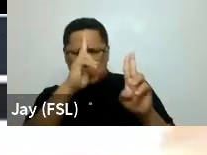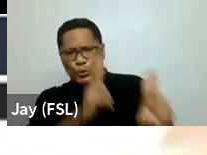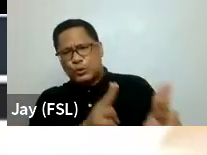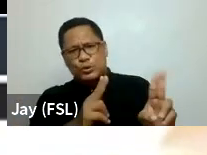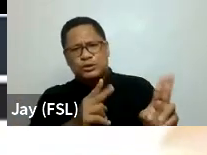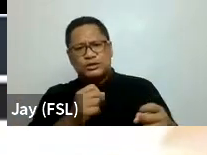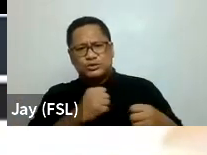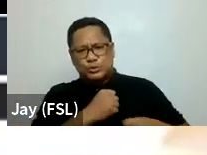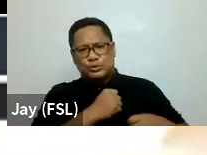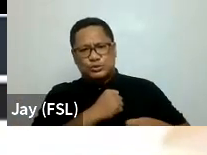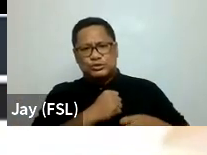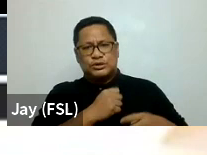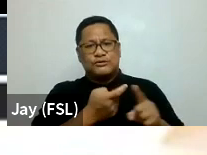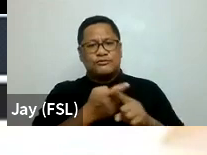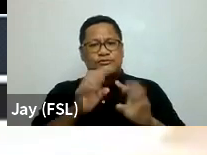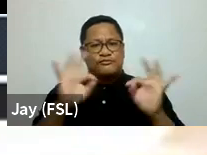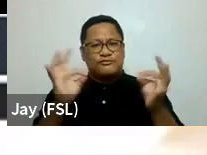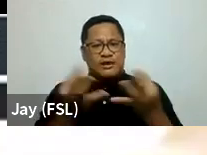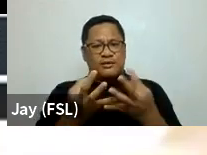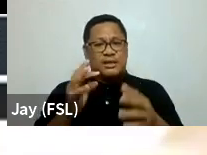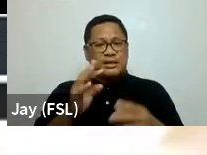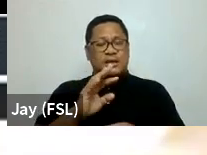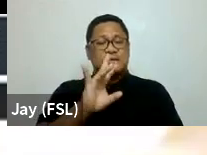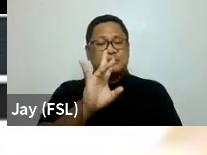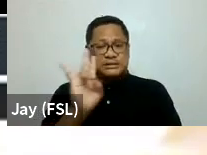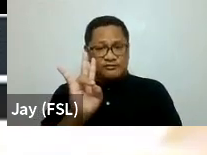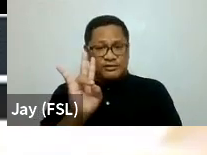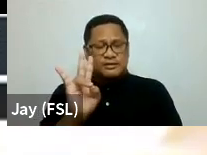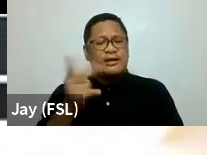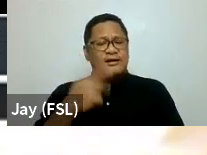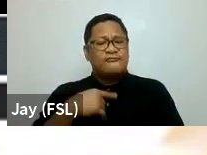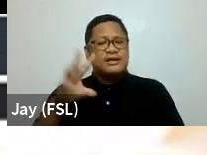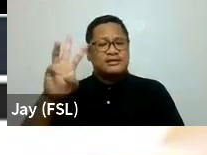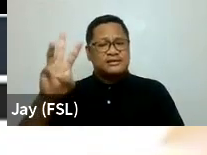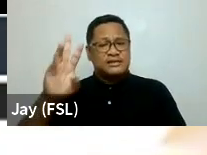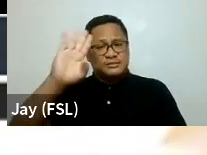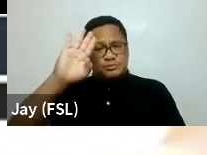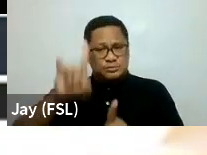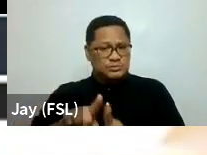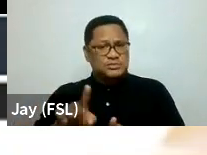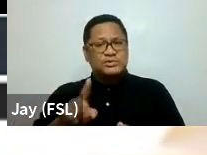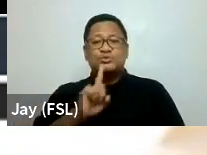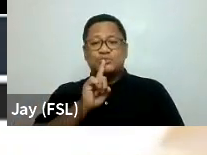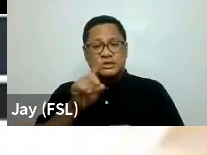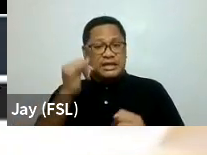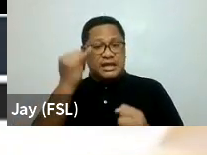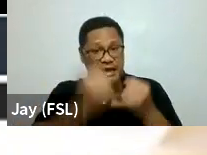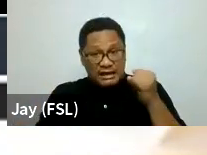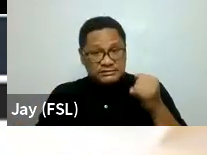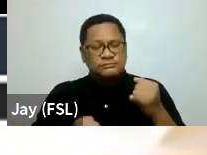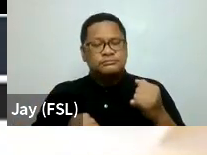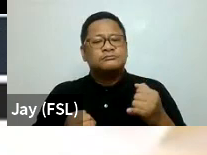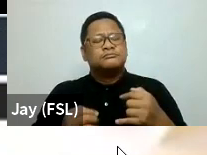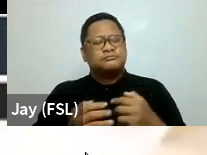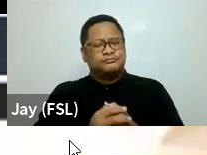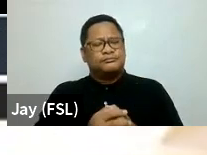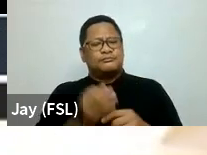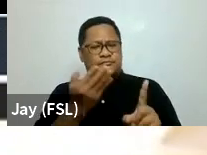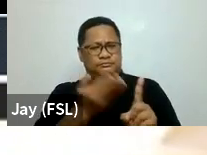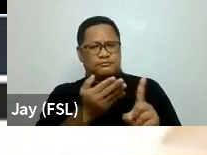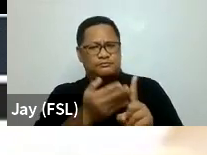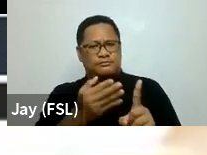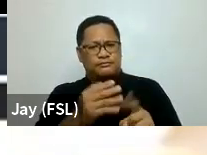from a family of seven. He's got like six brothers in his family. He was the seventh. And